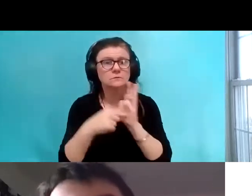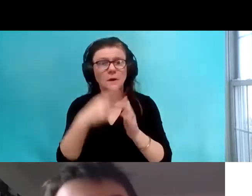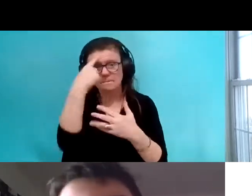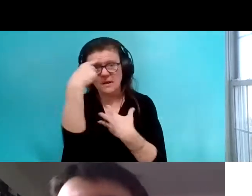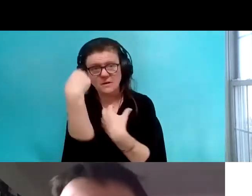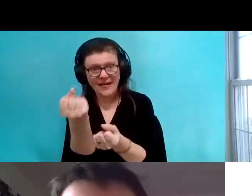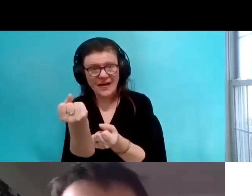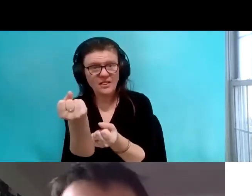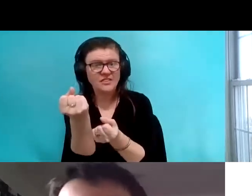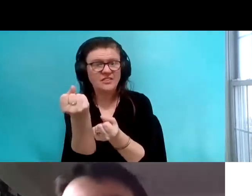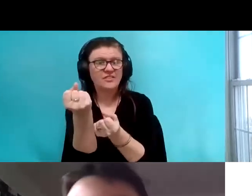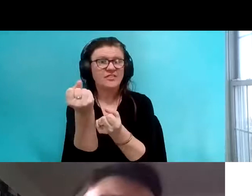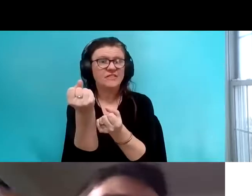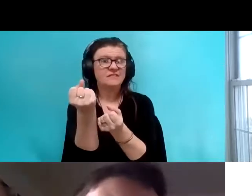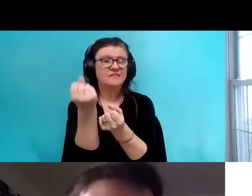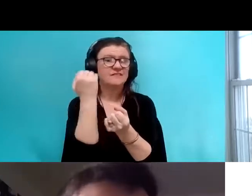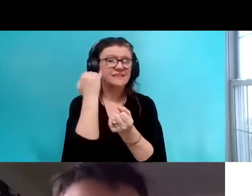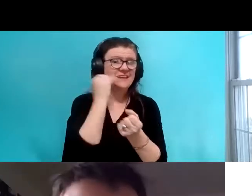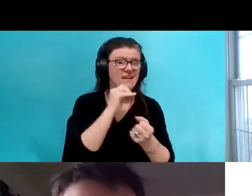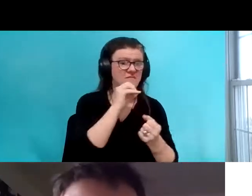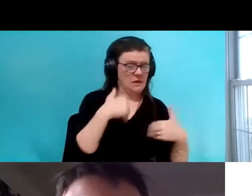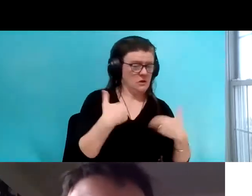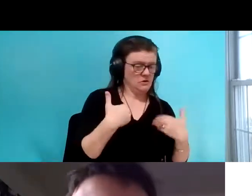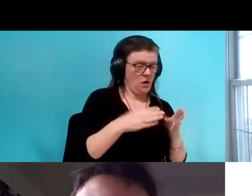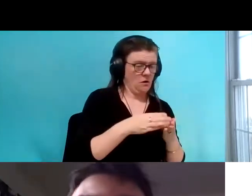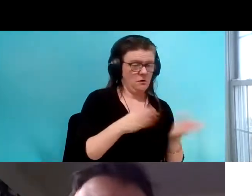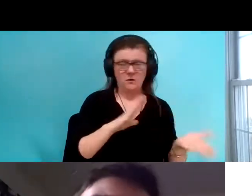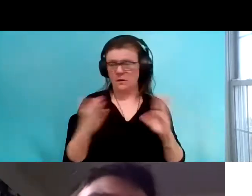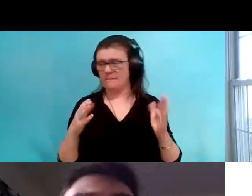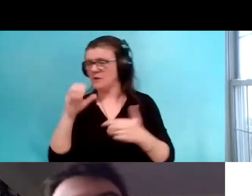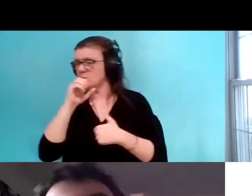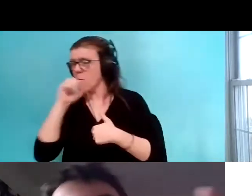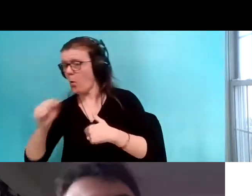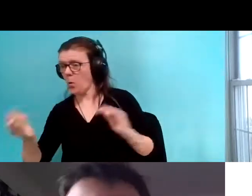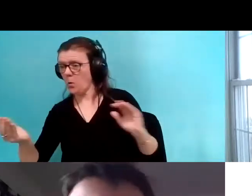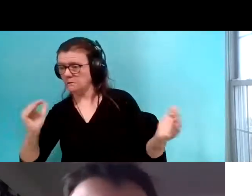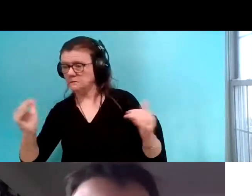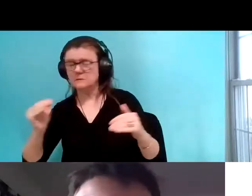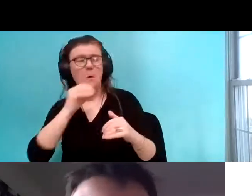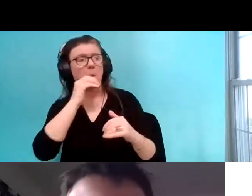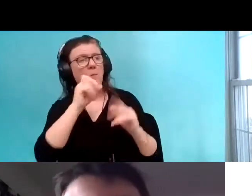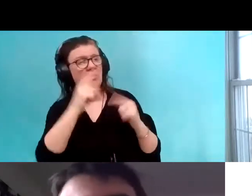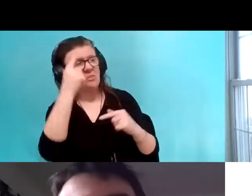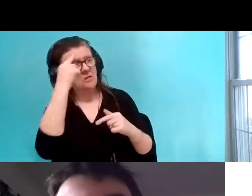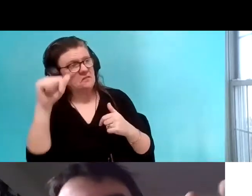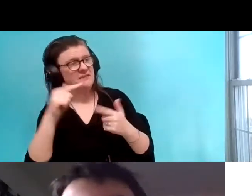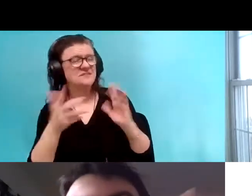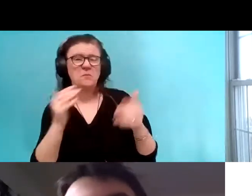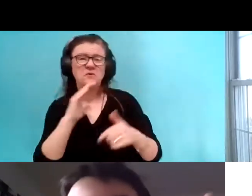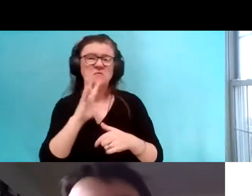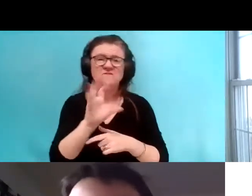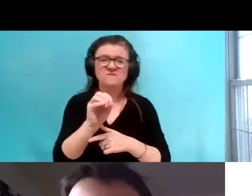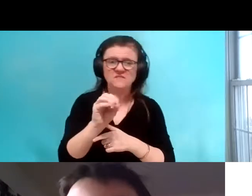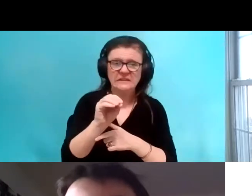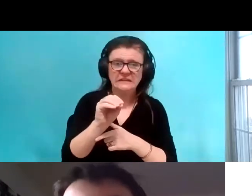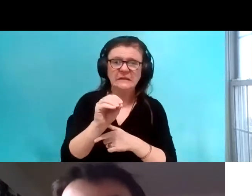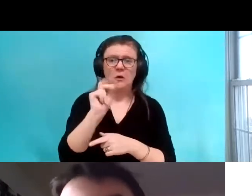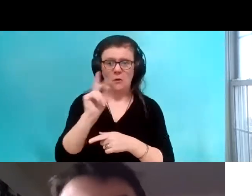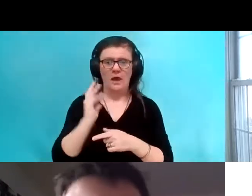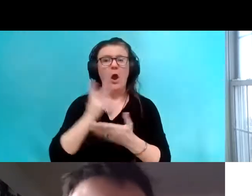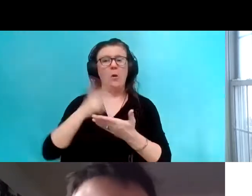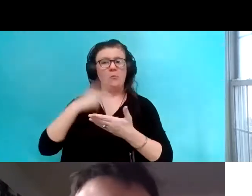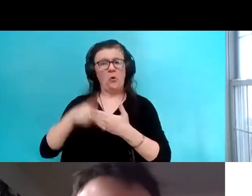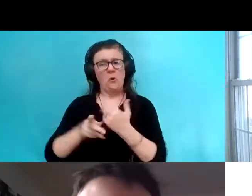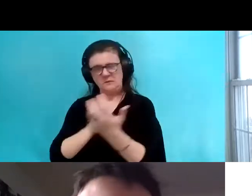psychosocial over time. So certain older groups might face this more than maybe those in their 50s, and then targeting our program based on